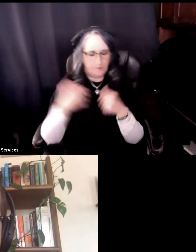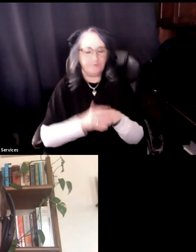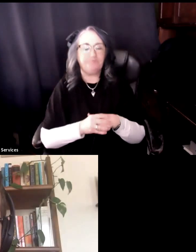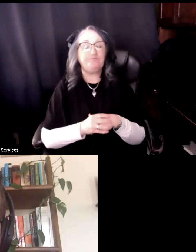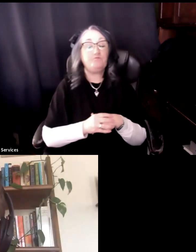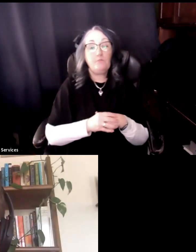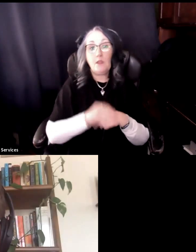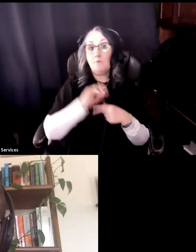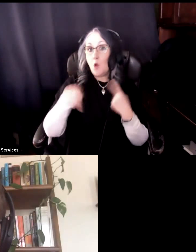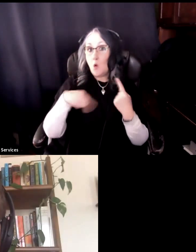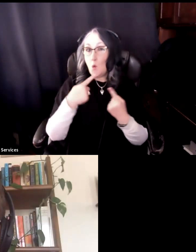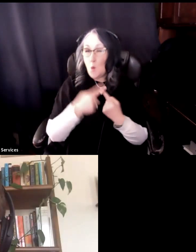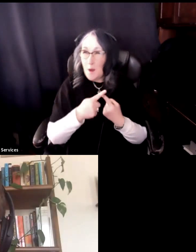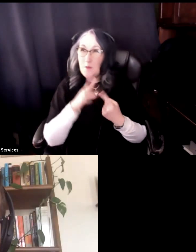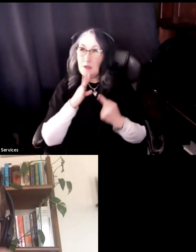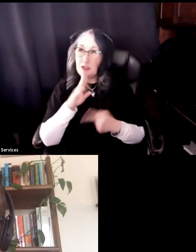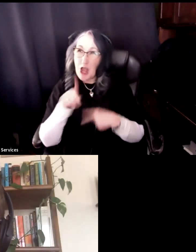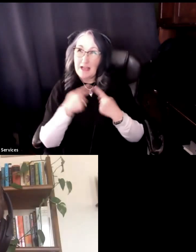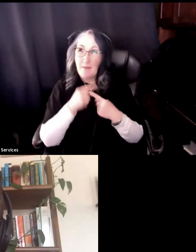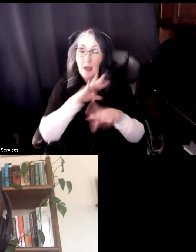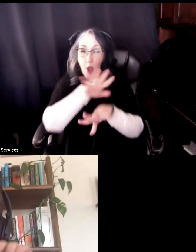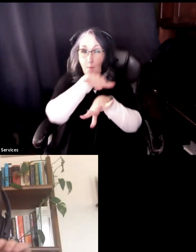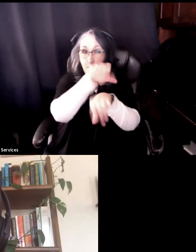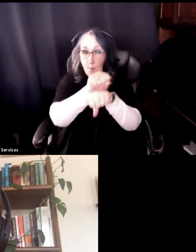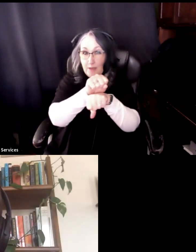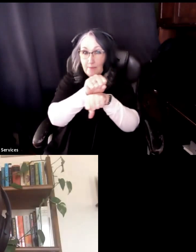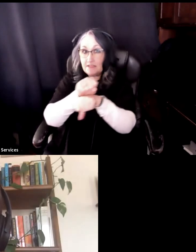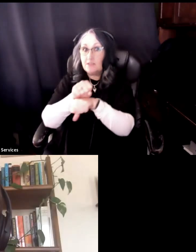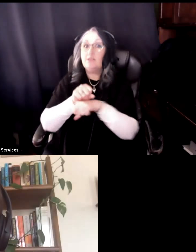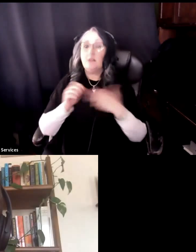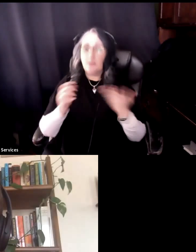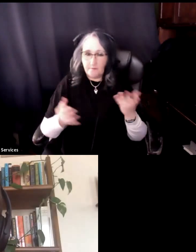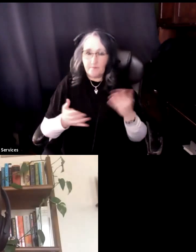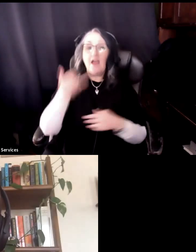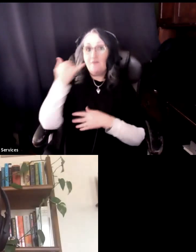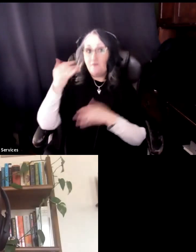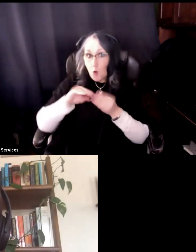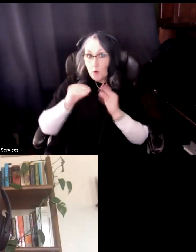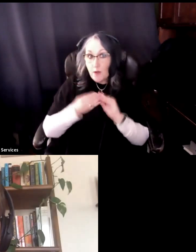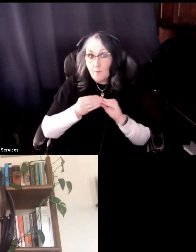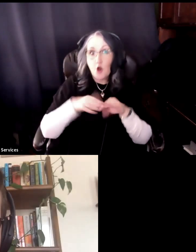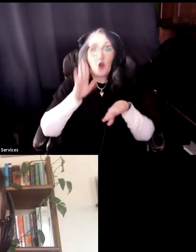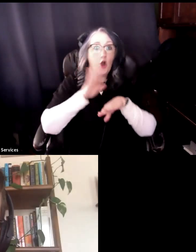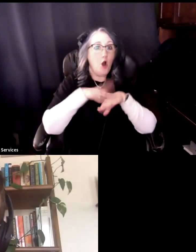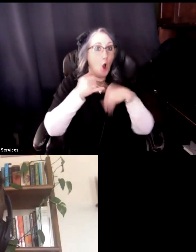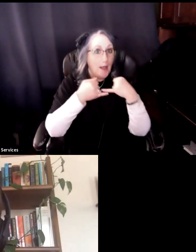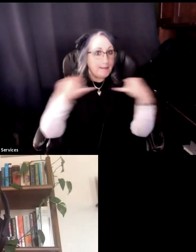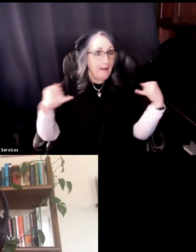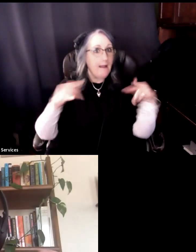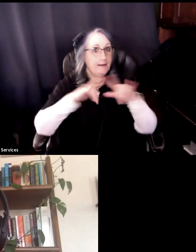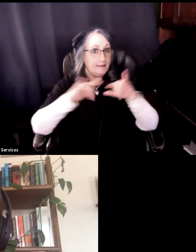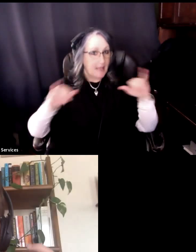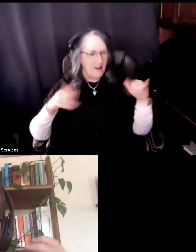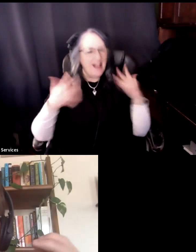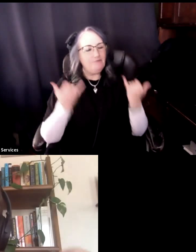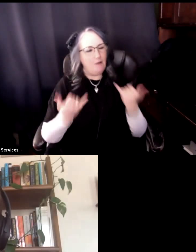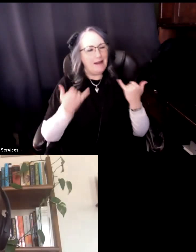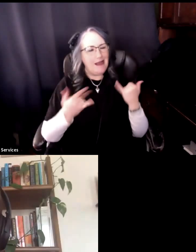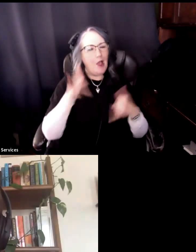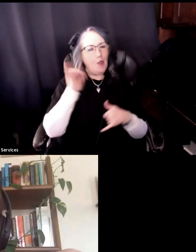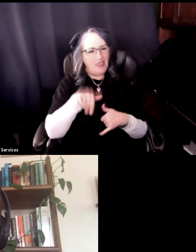the methods that Dr. Ige cited, the phone number, signing up online, et cetera, those are currently the ways. There